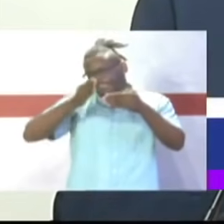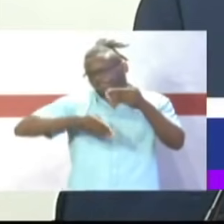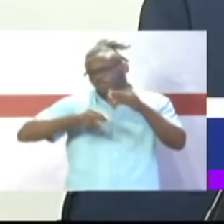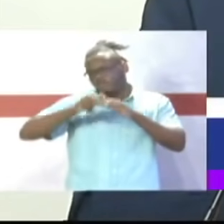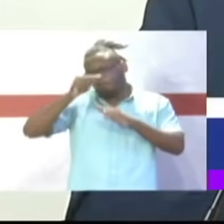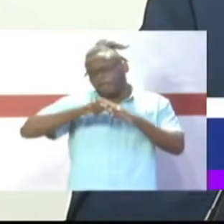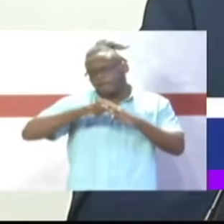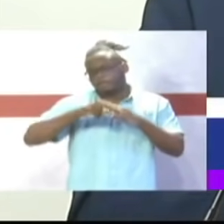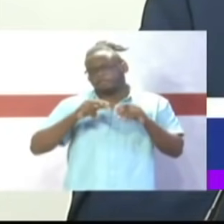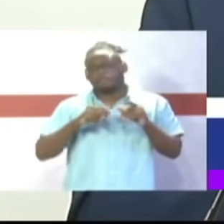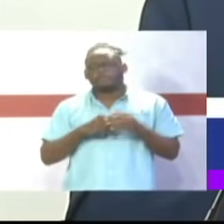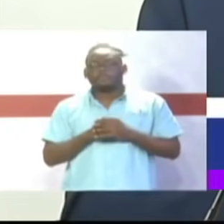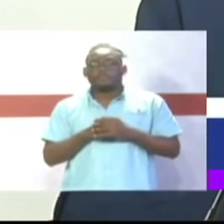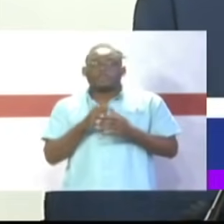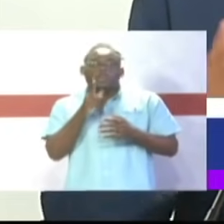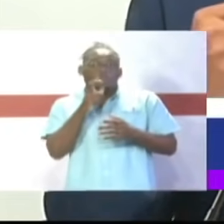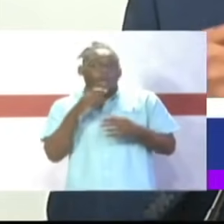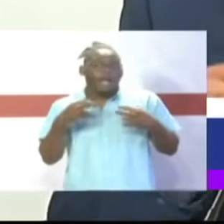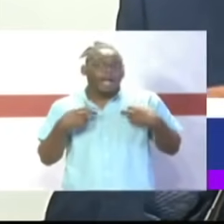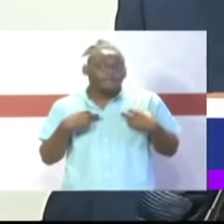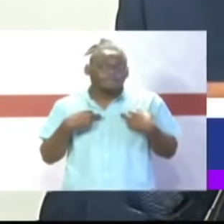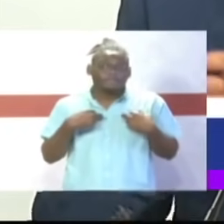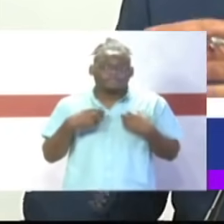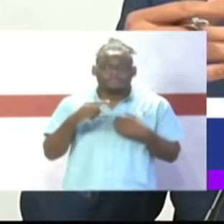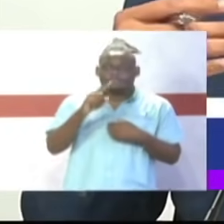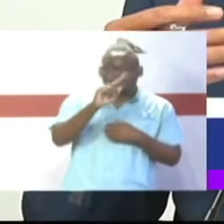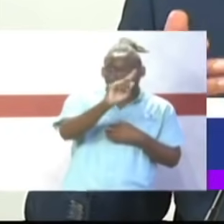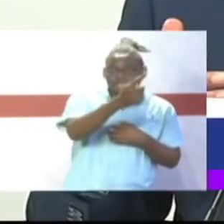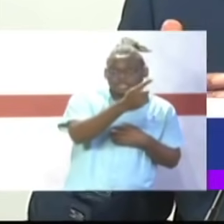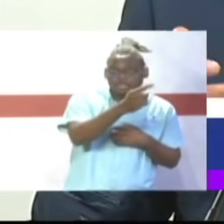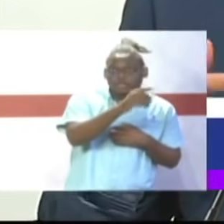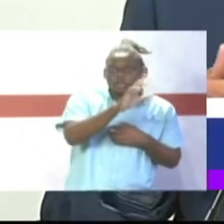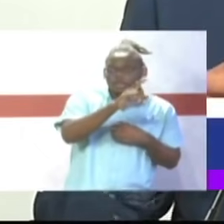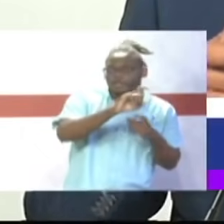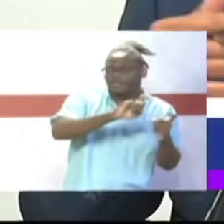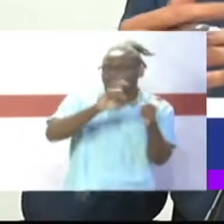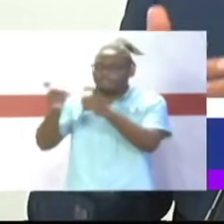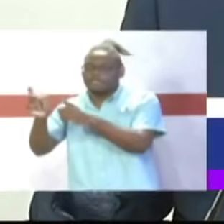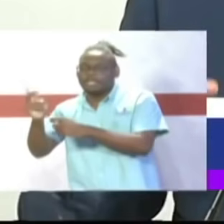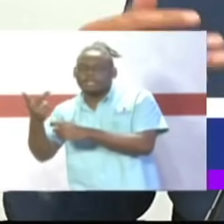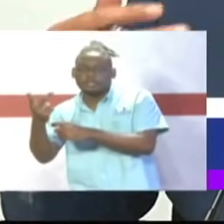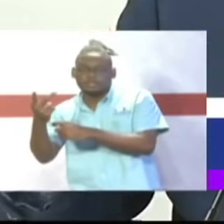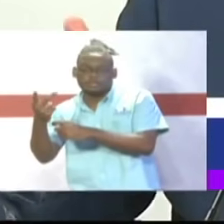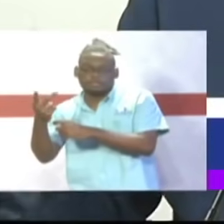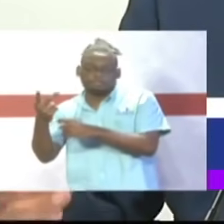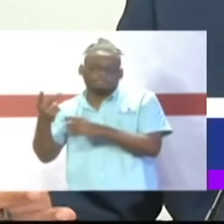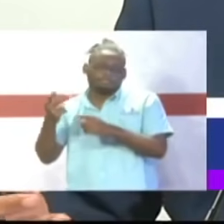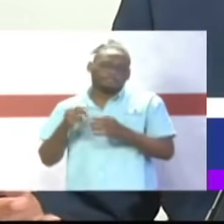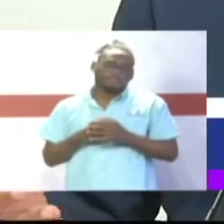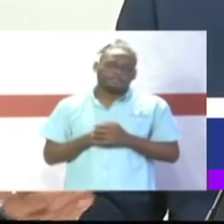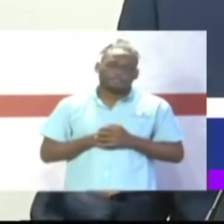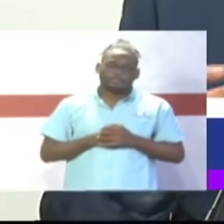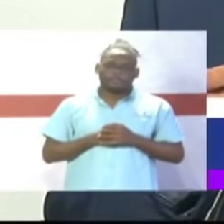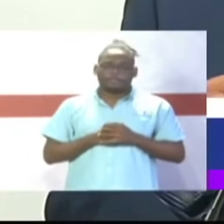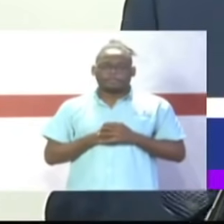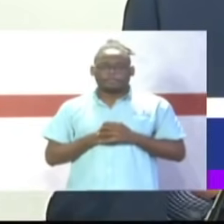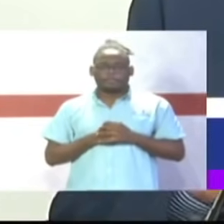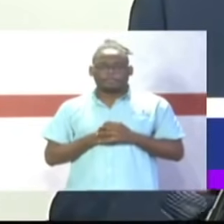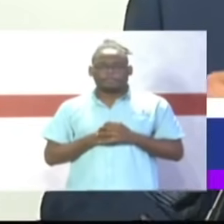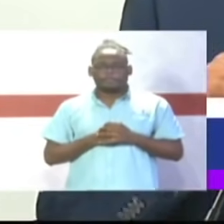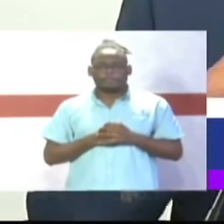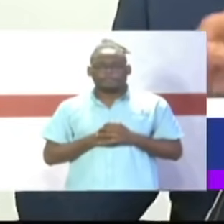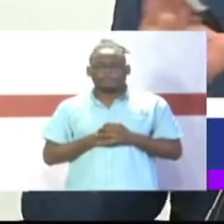for people with their second shots. And knowing that we will have this additional primary shot, we